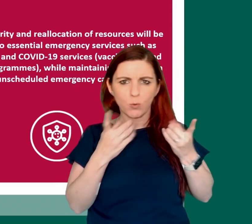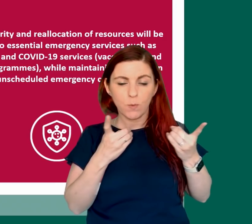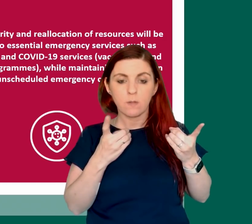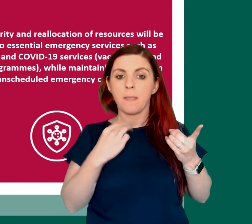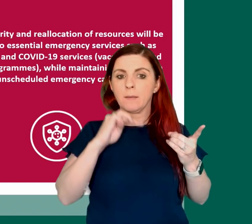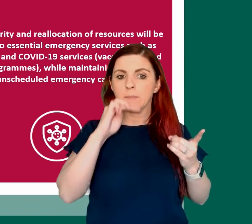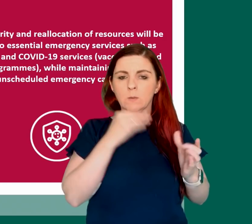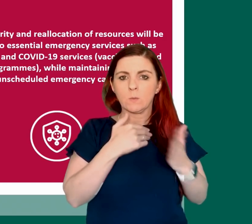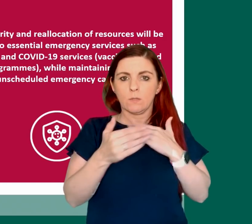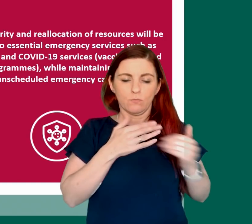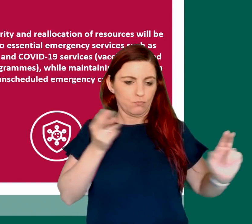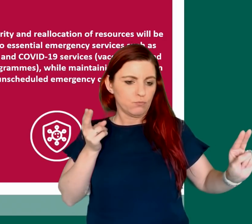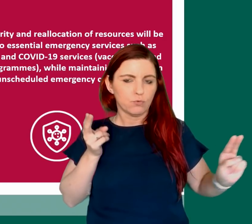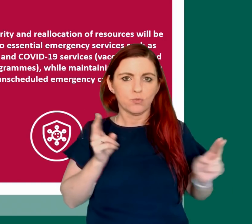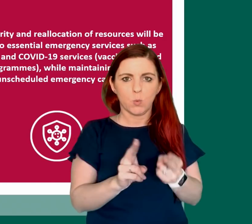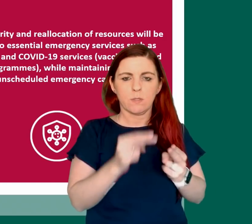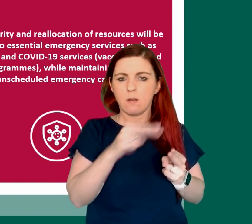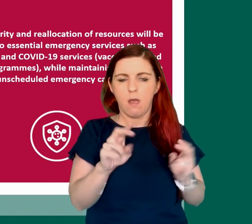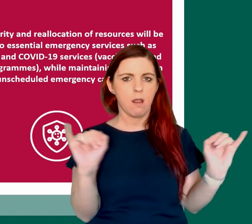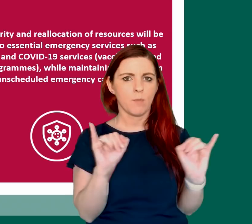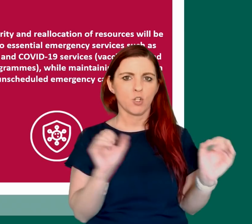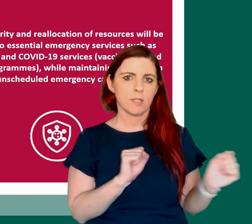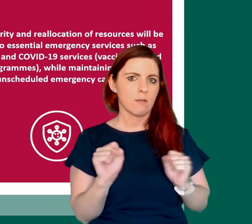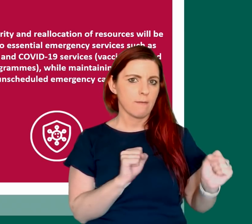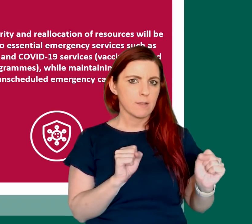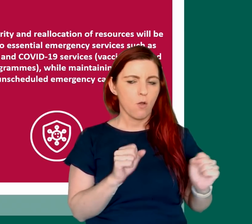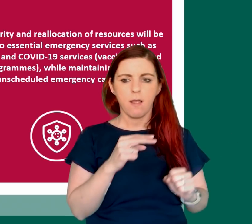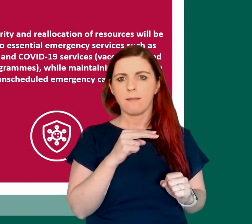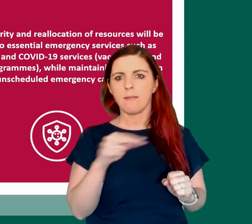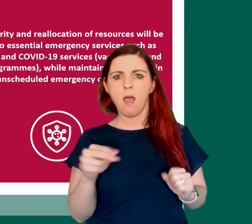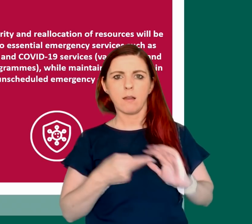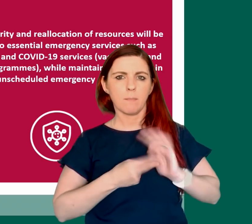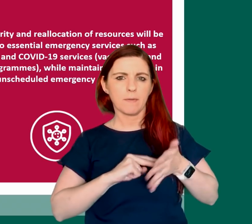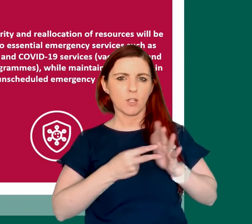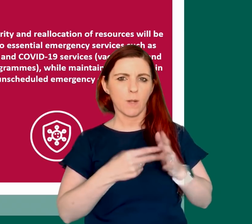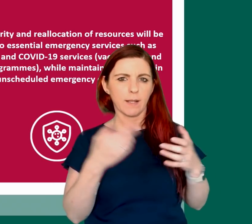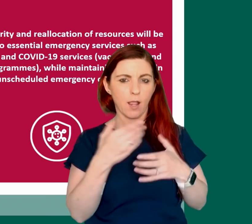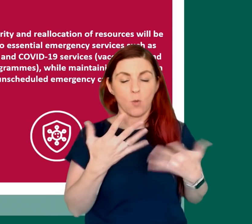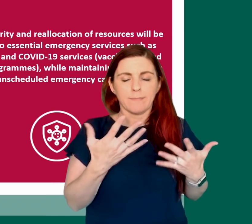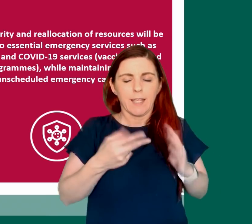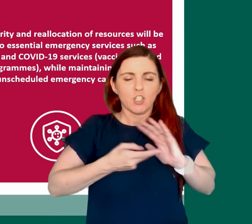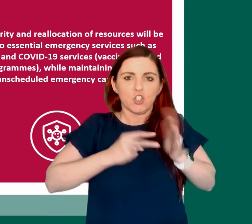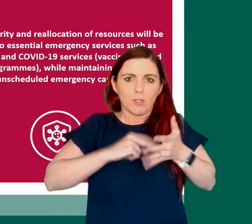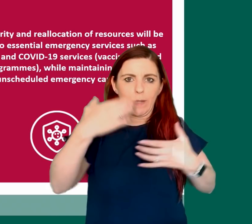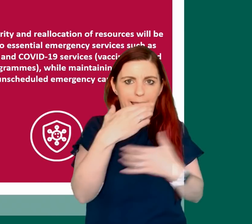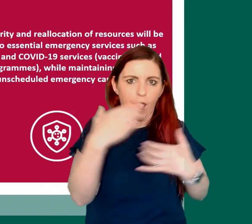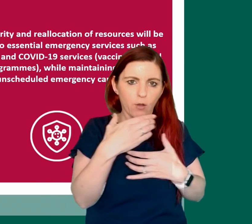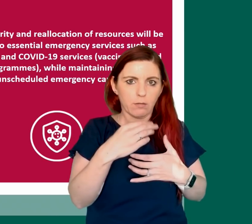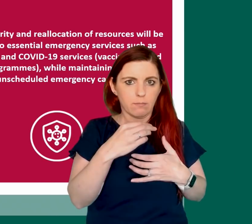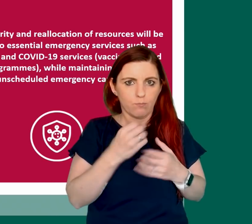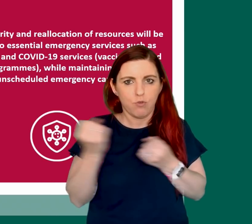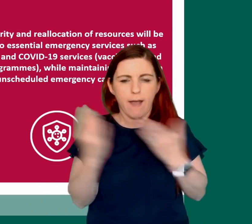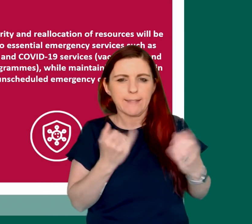us to is a significant reduction in non-emergency services, so our non-unscheduled care, so i.e. the scheduled care, provided across our acute